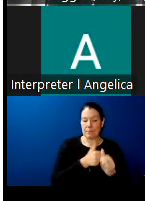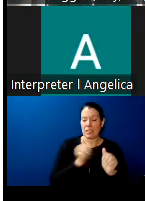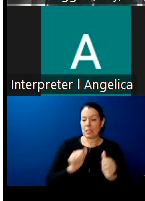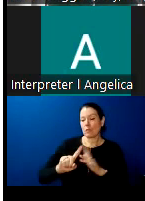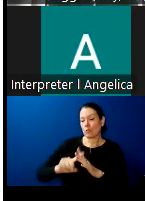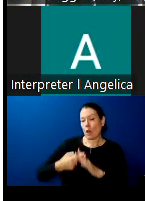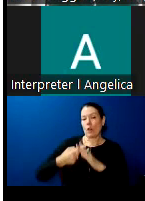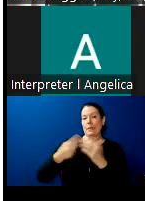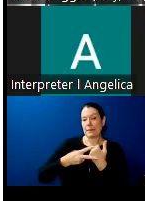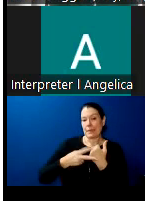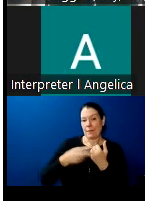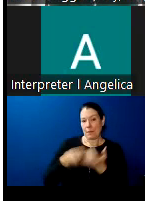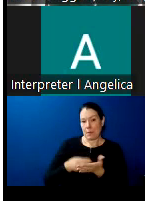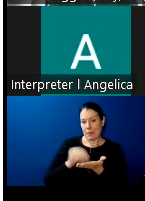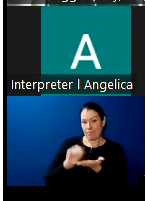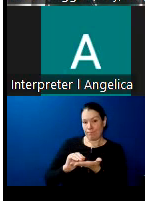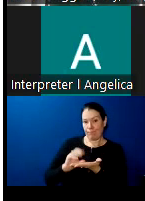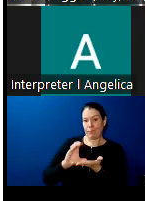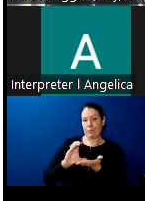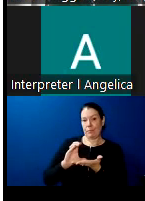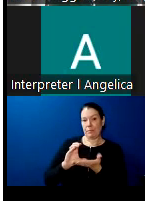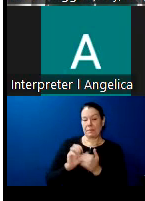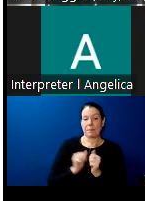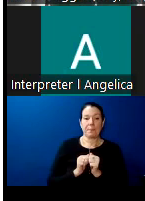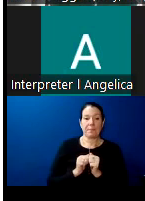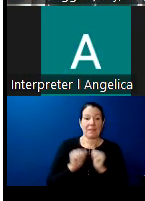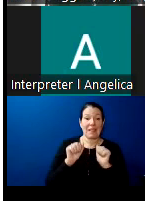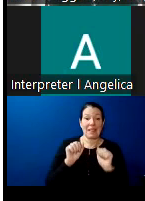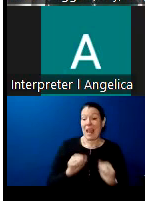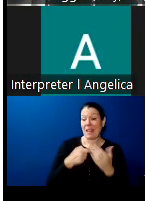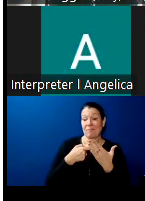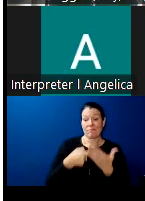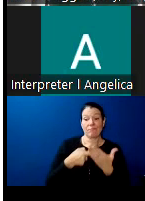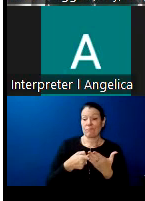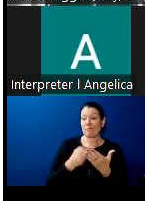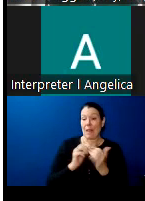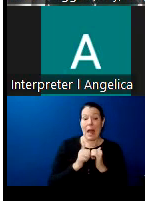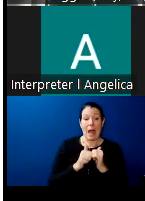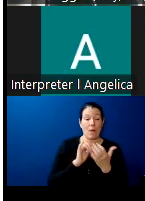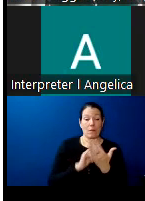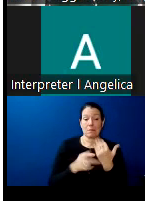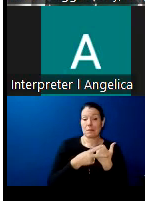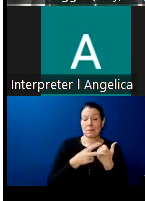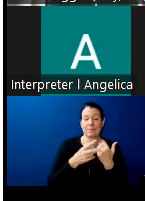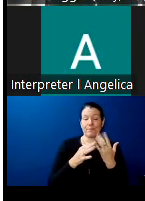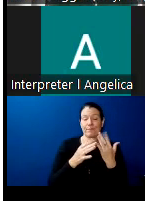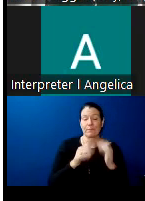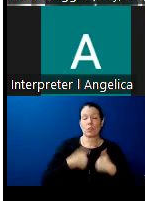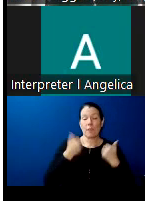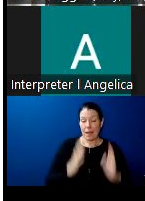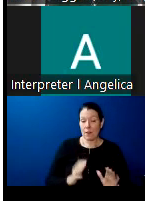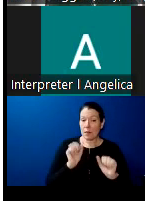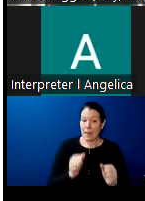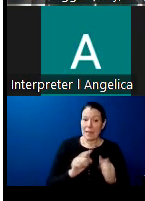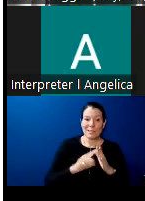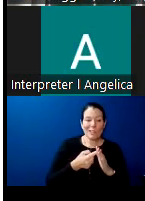money. So this can begin by just discussing what ways the survivor might be able to start saving